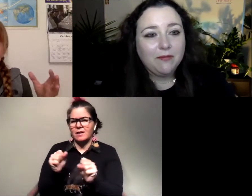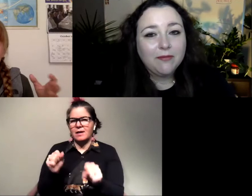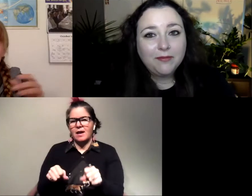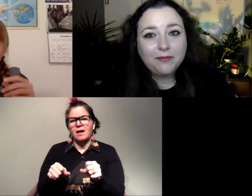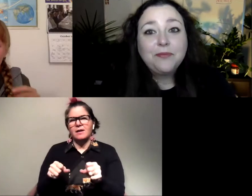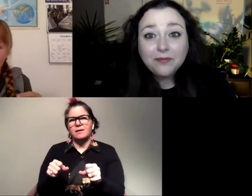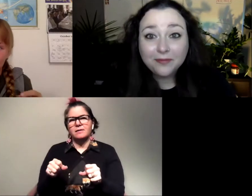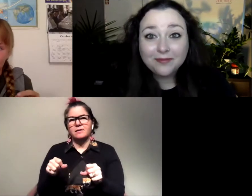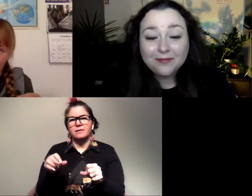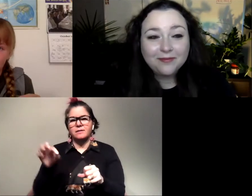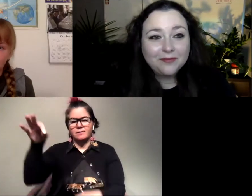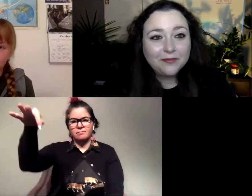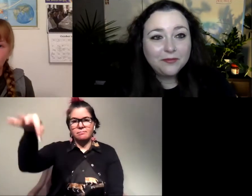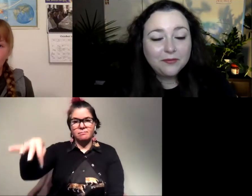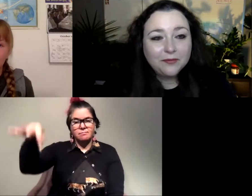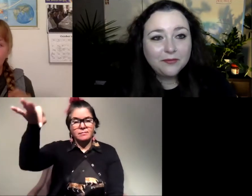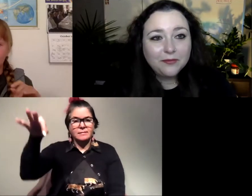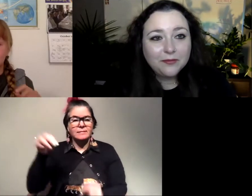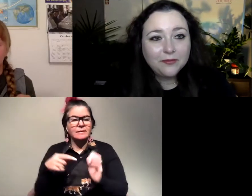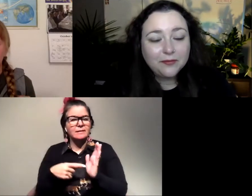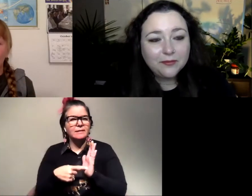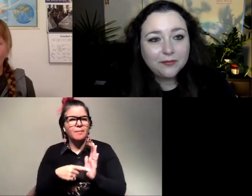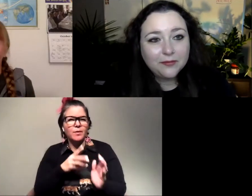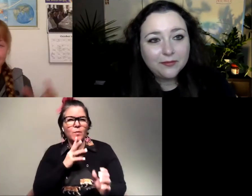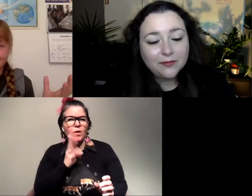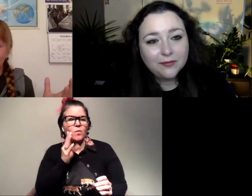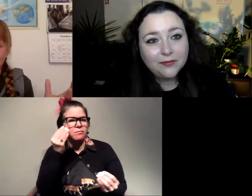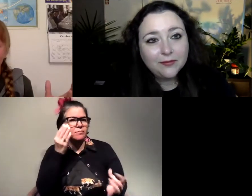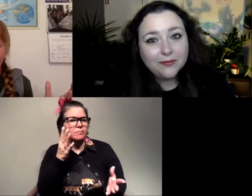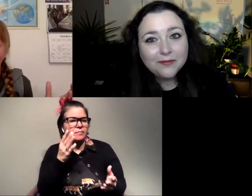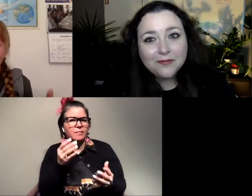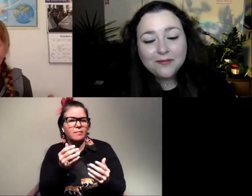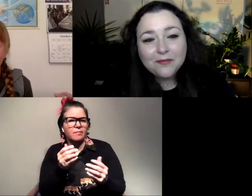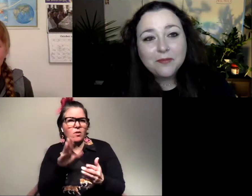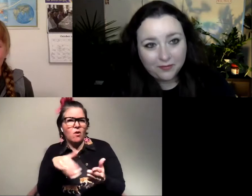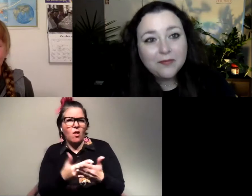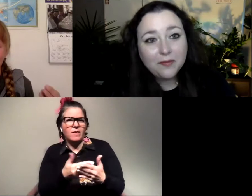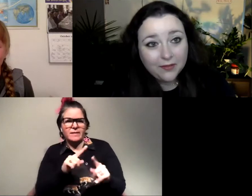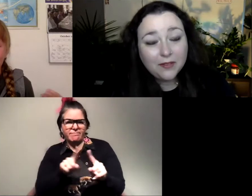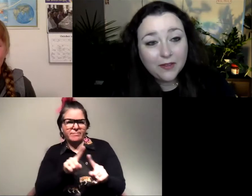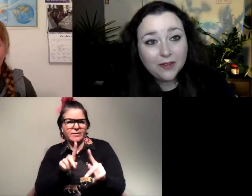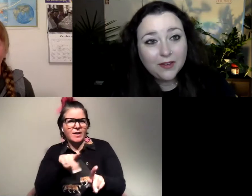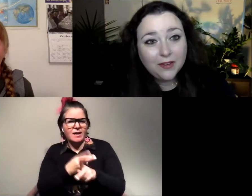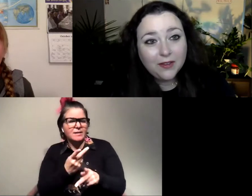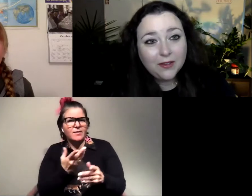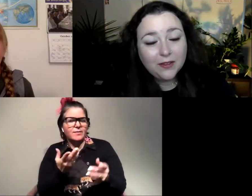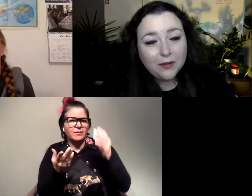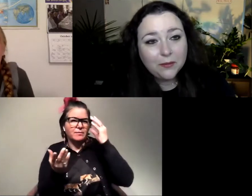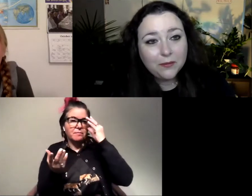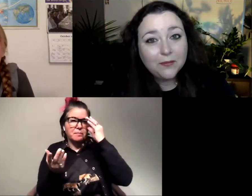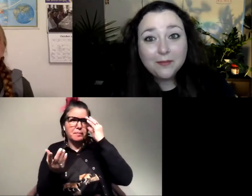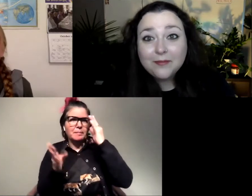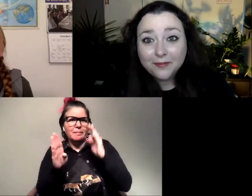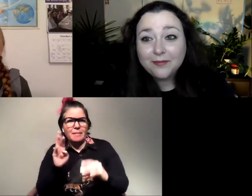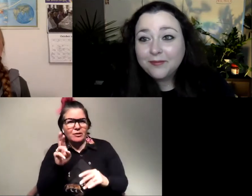basically do that. So you can take like a tiny sample of water. It can tell you basically all of the different types of